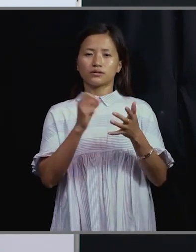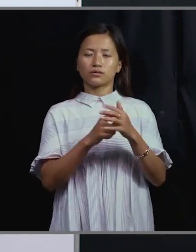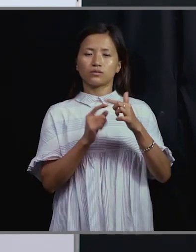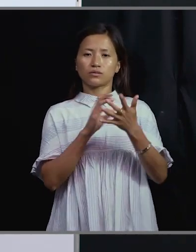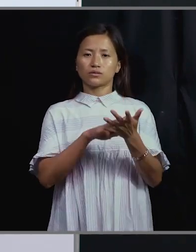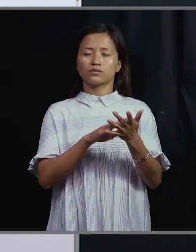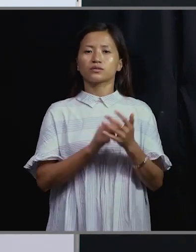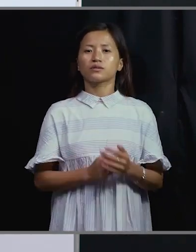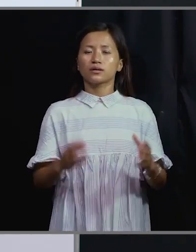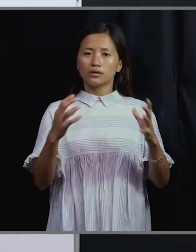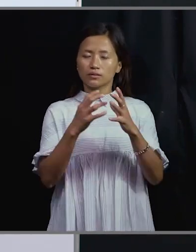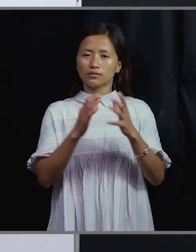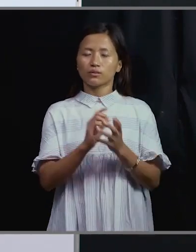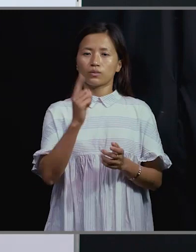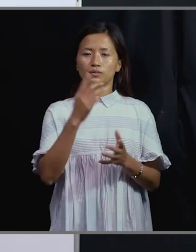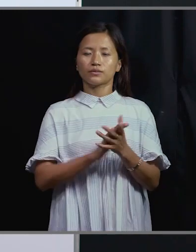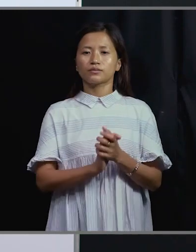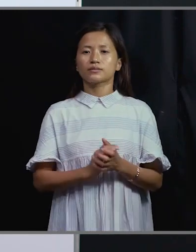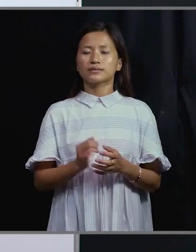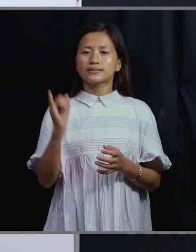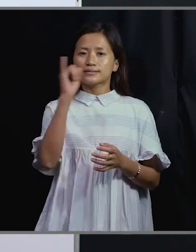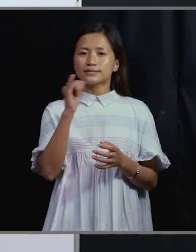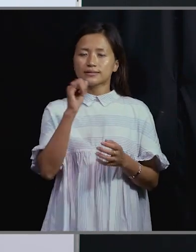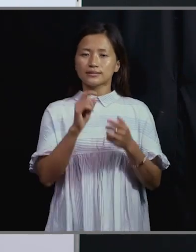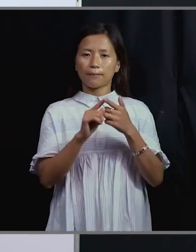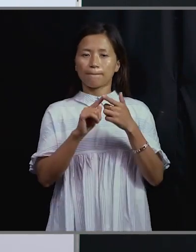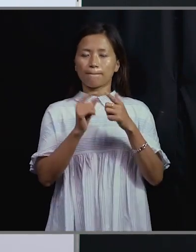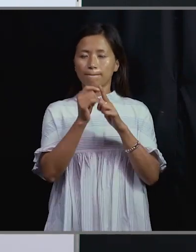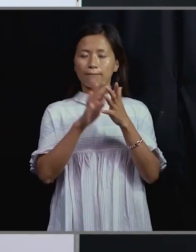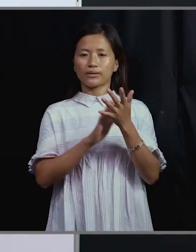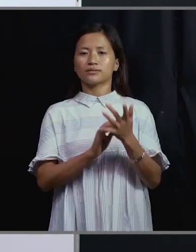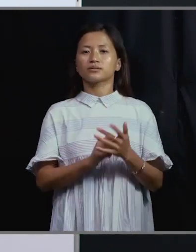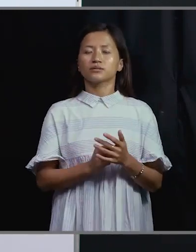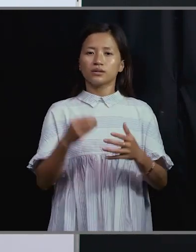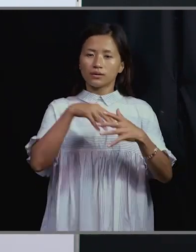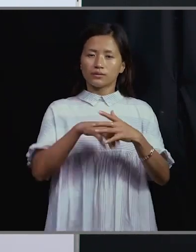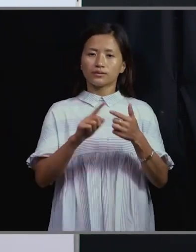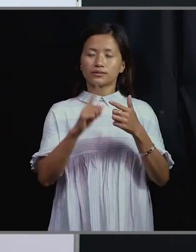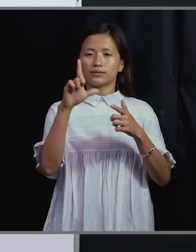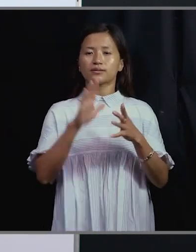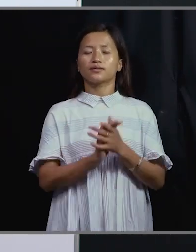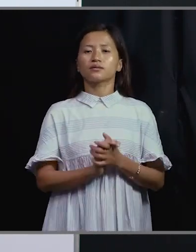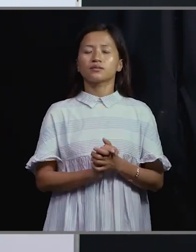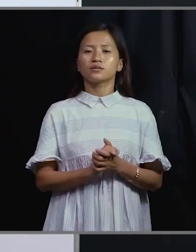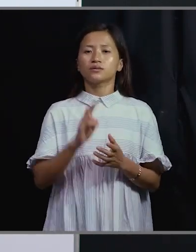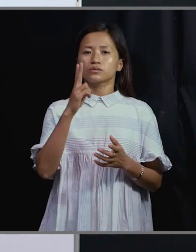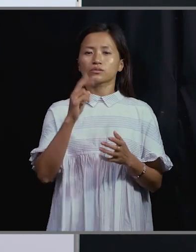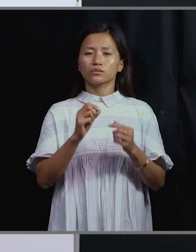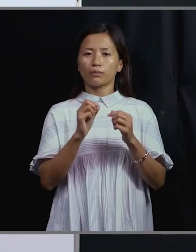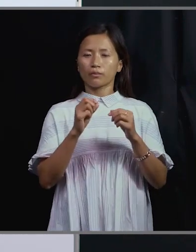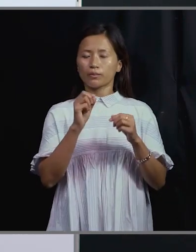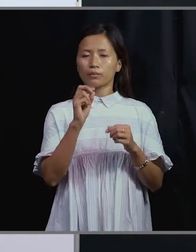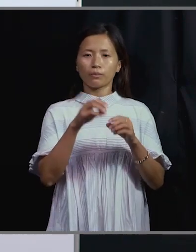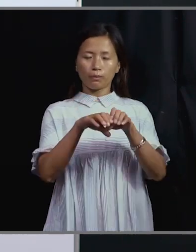has only a single bond but 6 valence electrons. The bond has been formed here and these 2 bonds